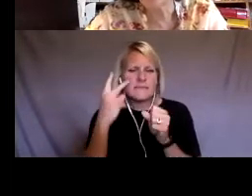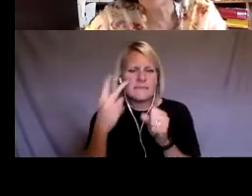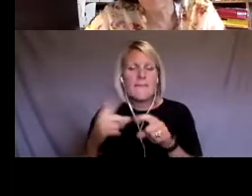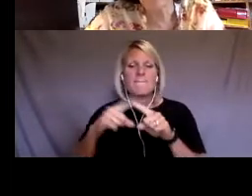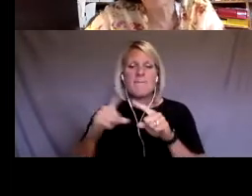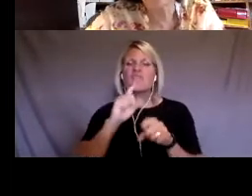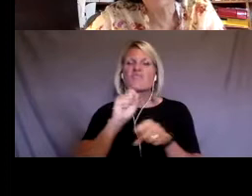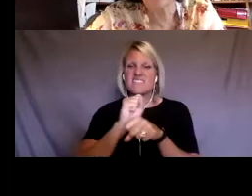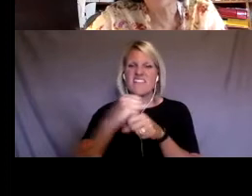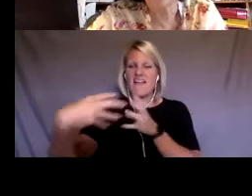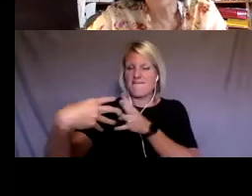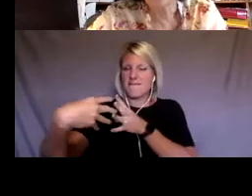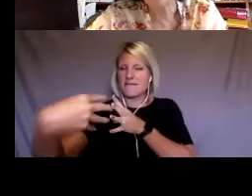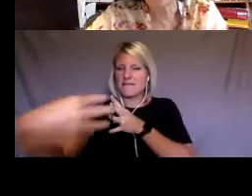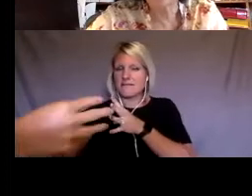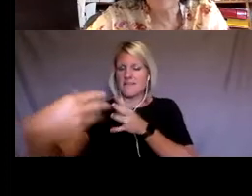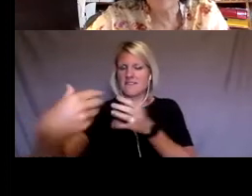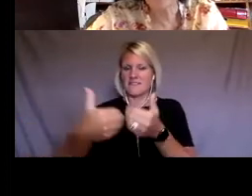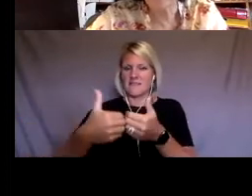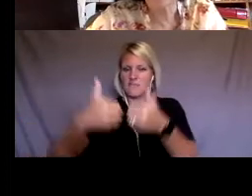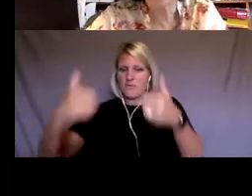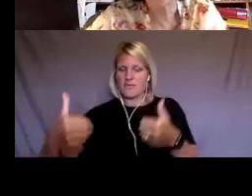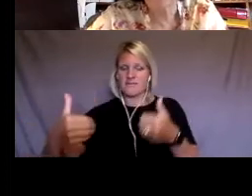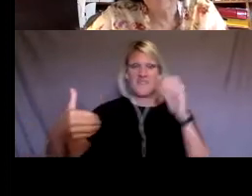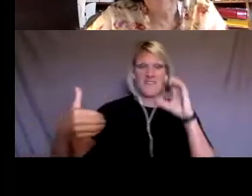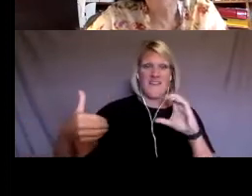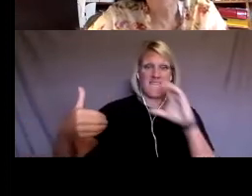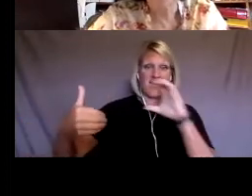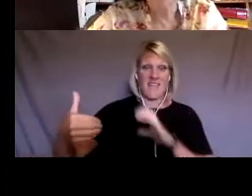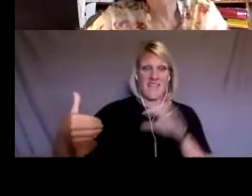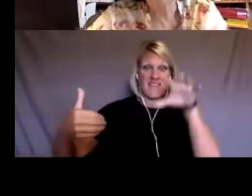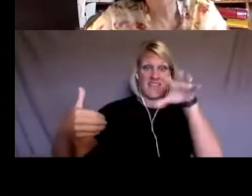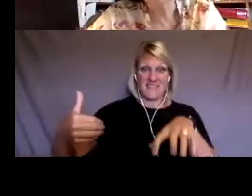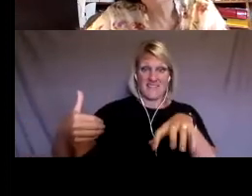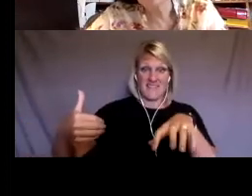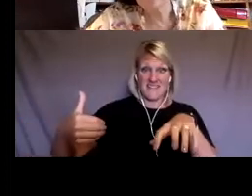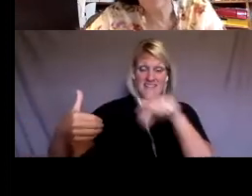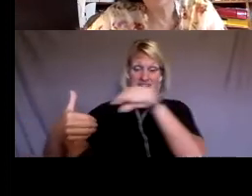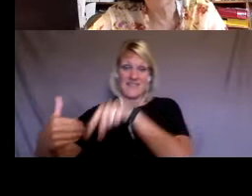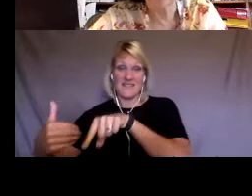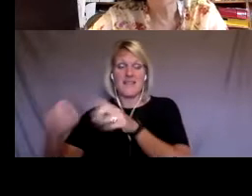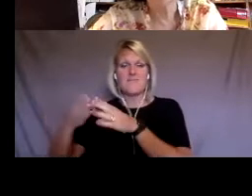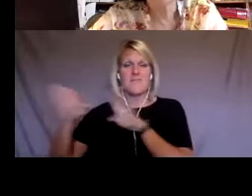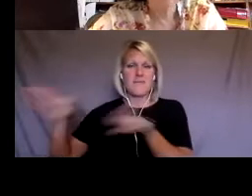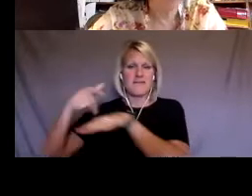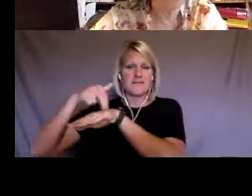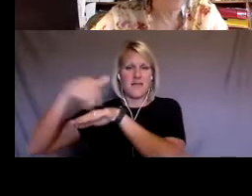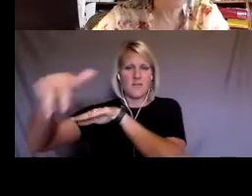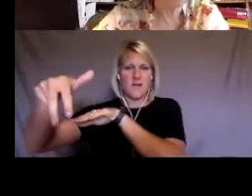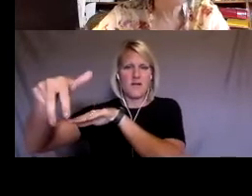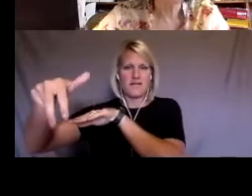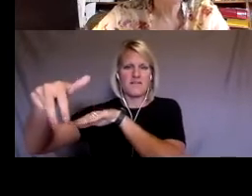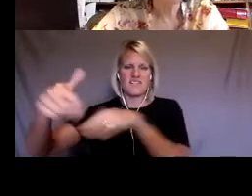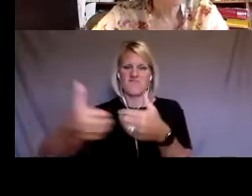a fence that separates the cafe on the left from the sidewalk on the right.